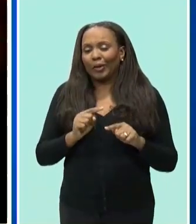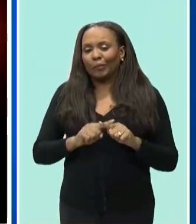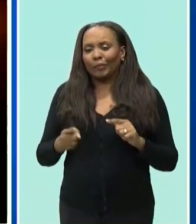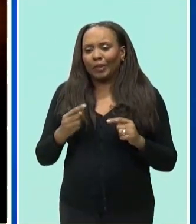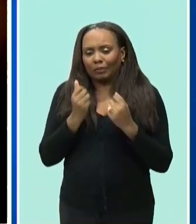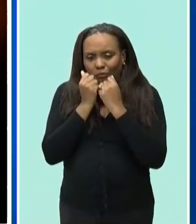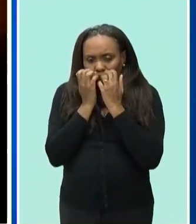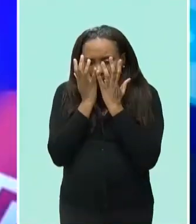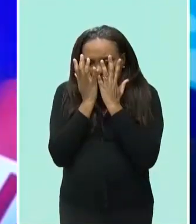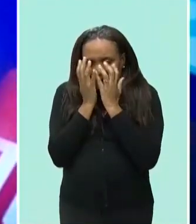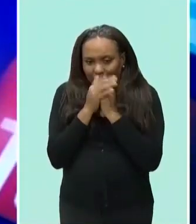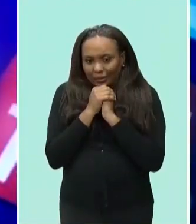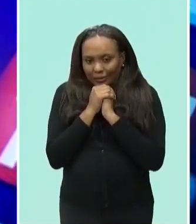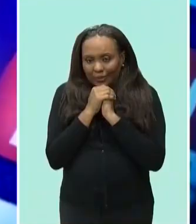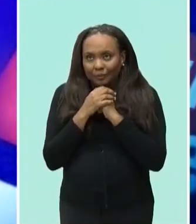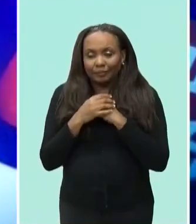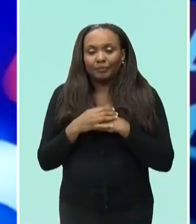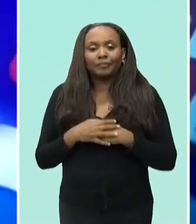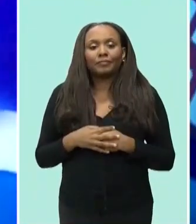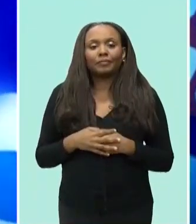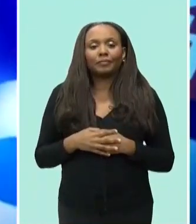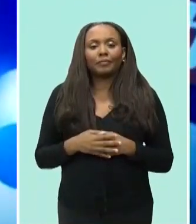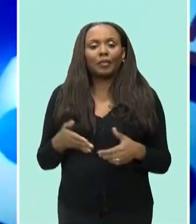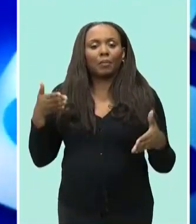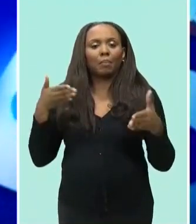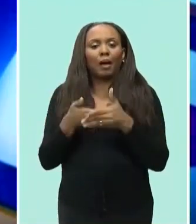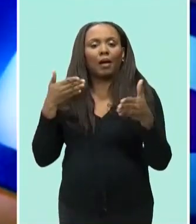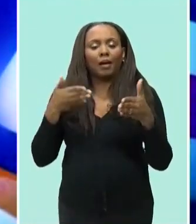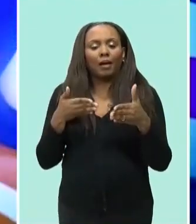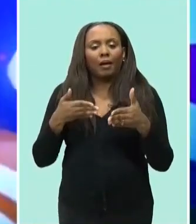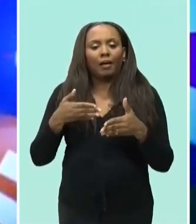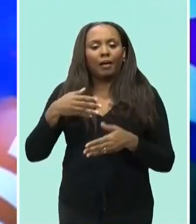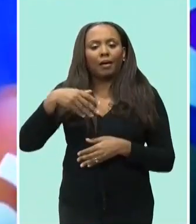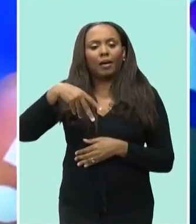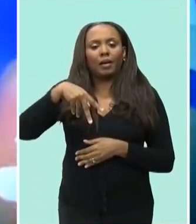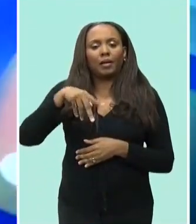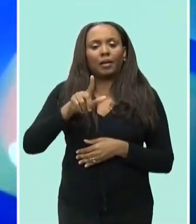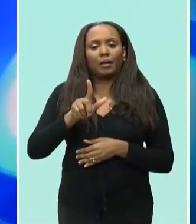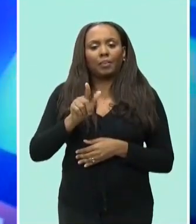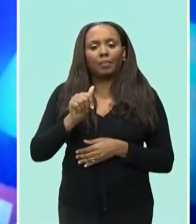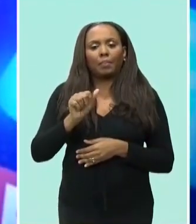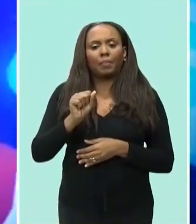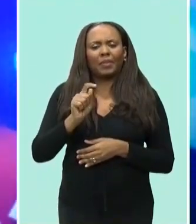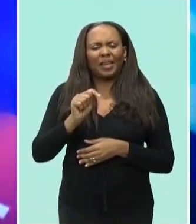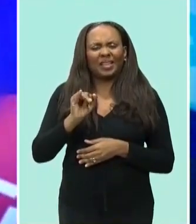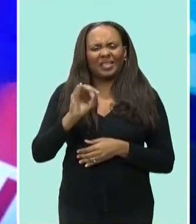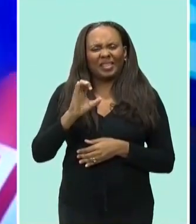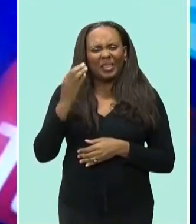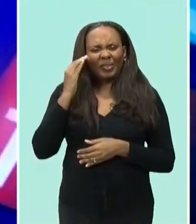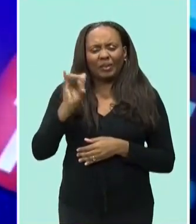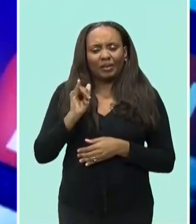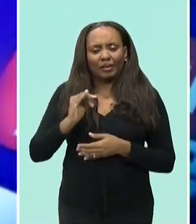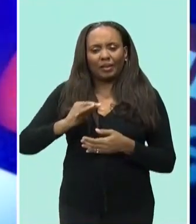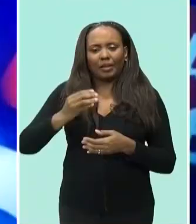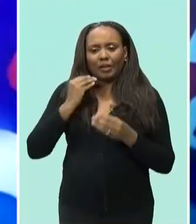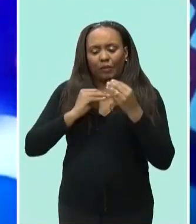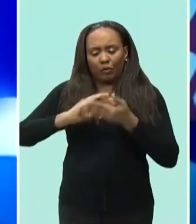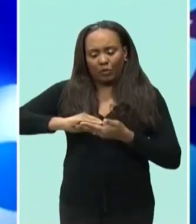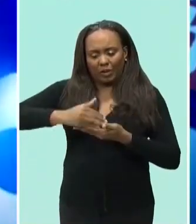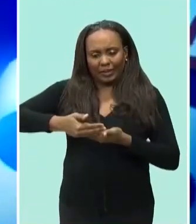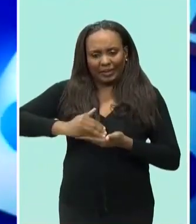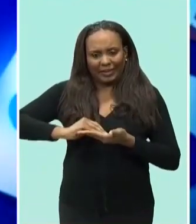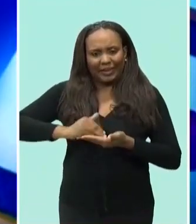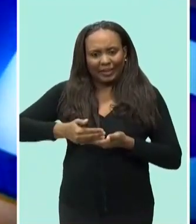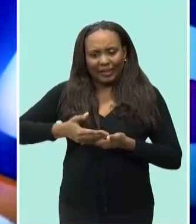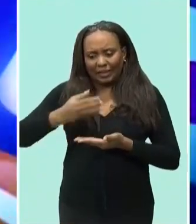pride. The ban on the importation of plastics went into effect on April 1st, and the ban on its use